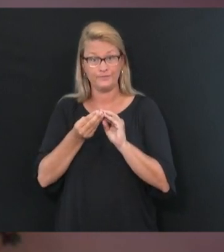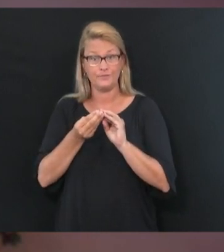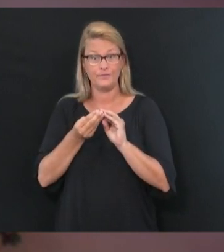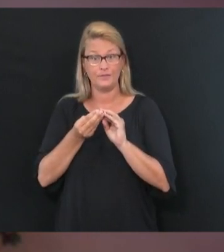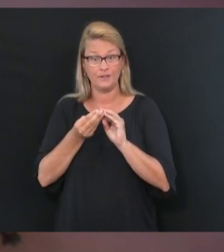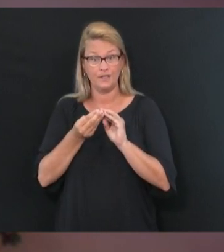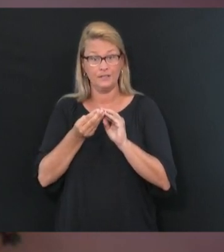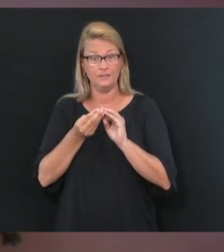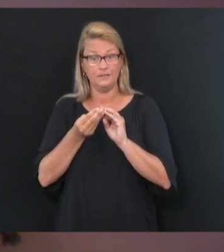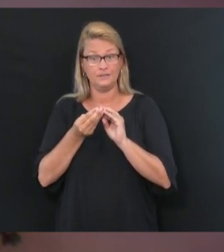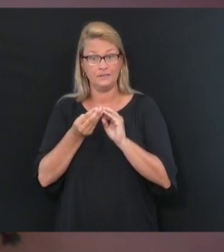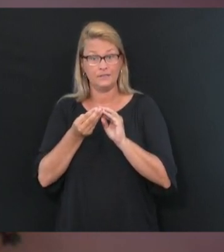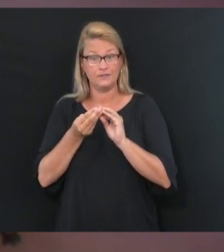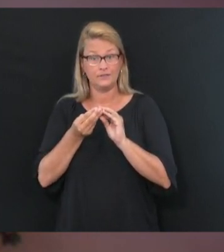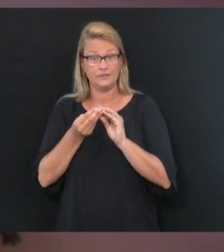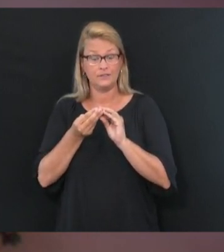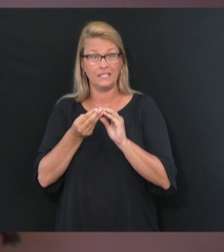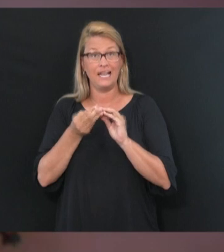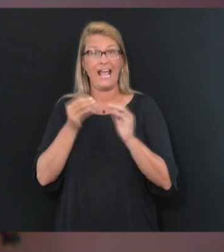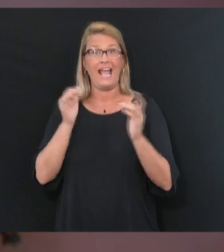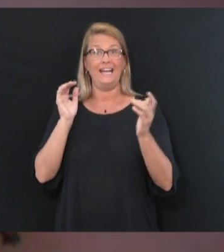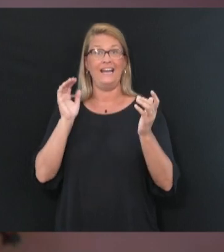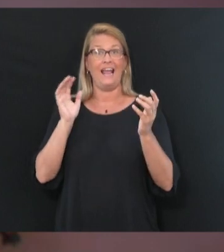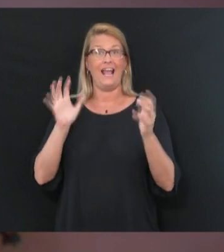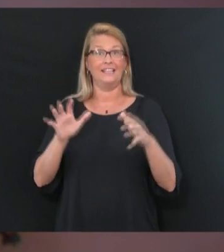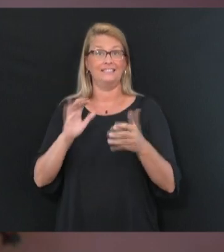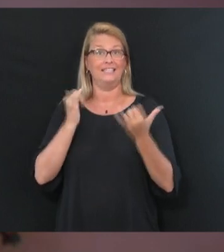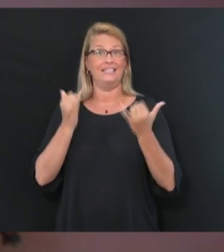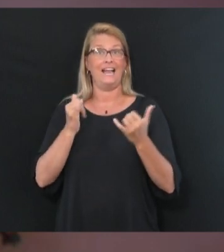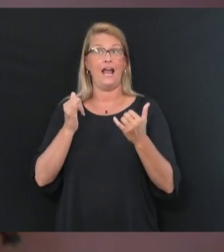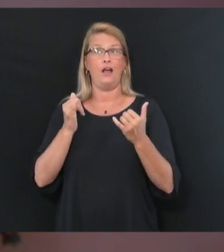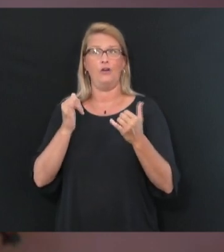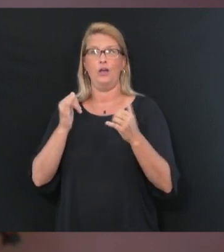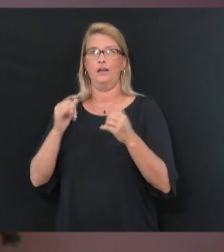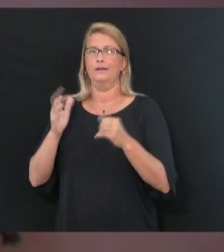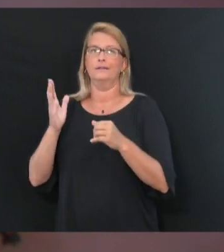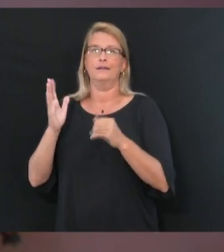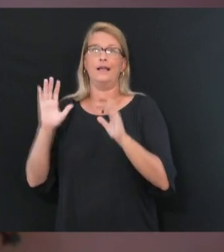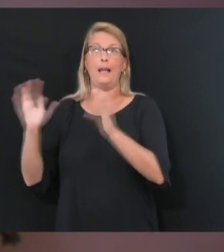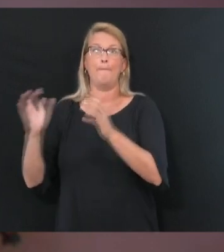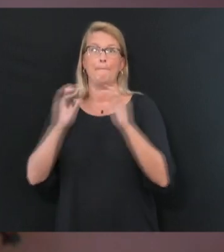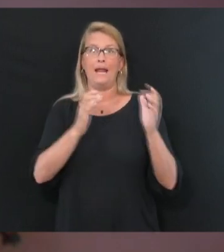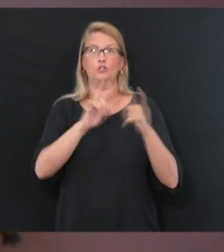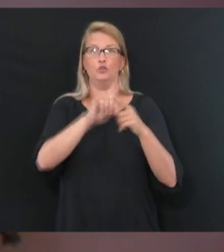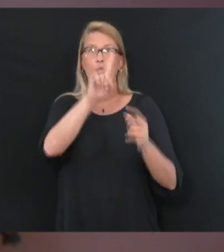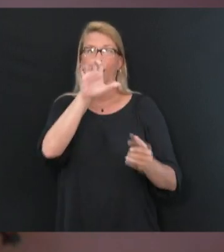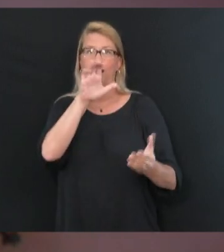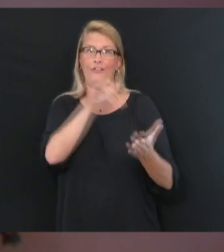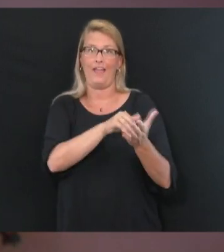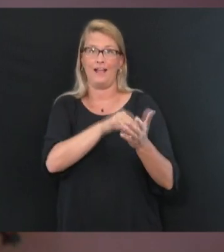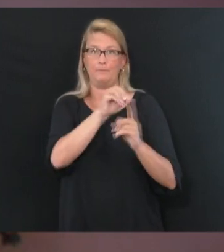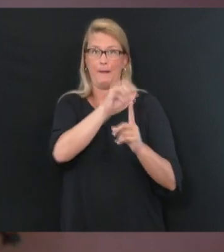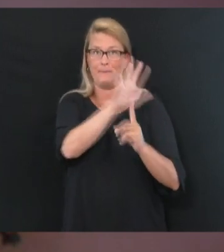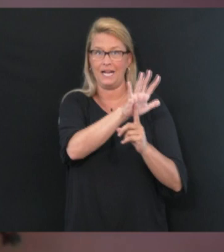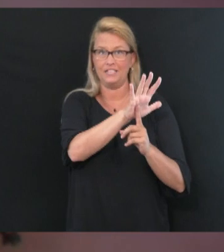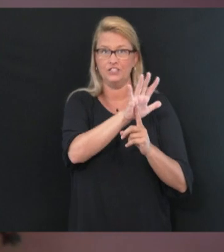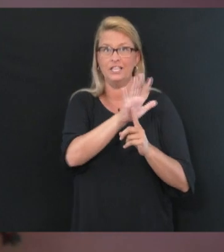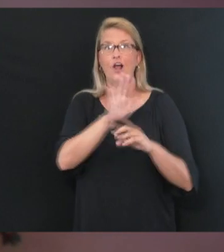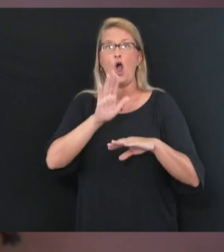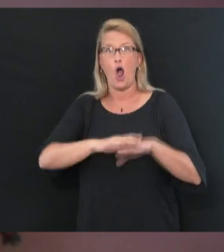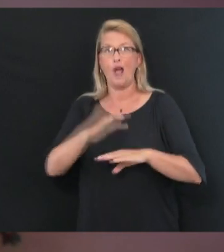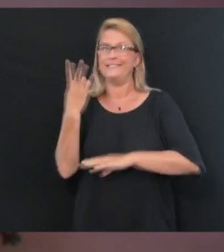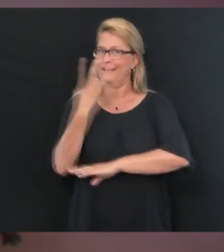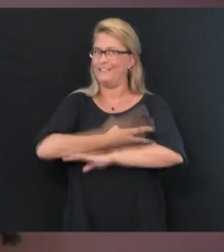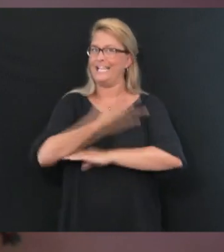changed, adapted to 100,000 population, and then we create a 7-day rolling average. So it